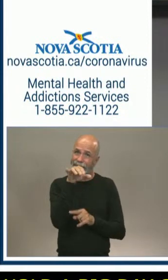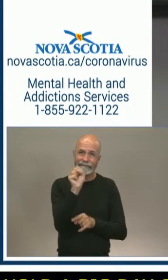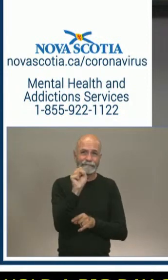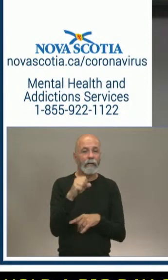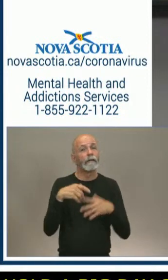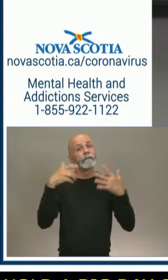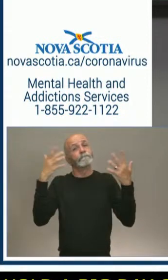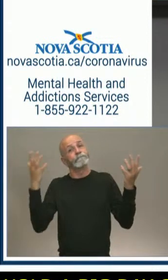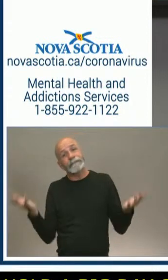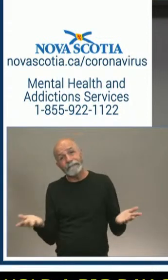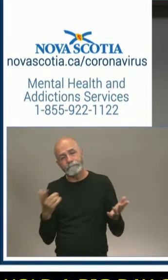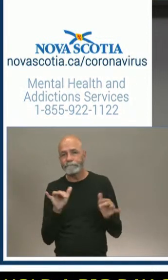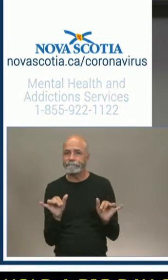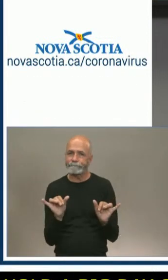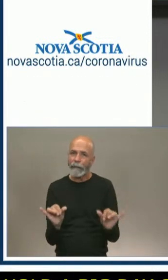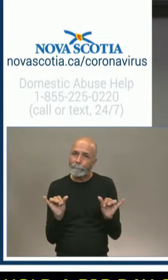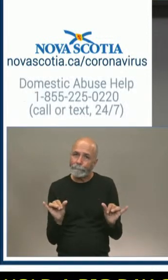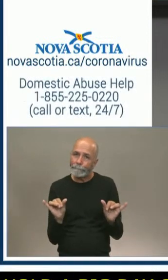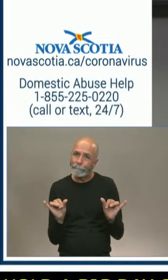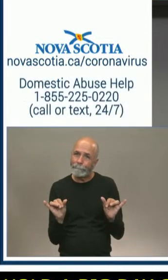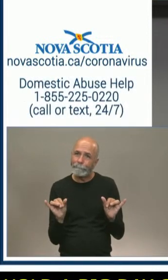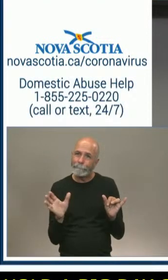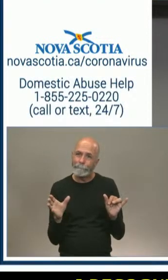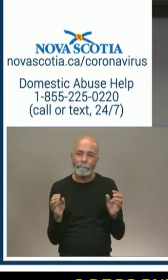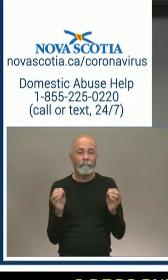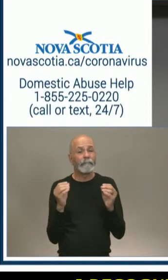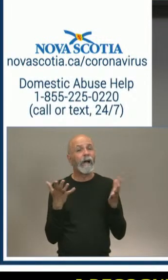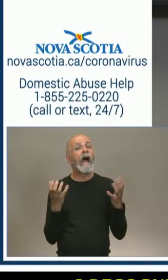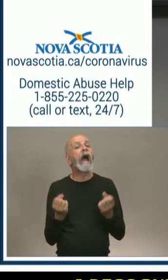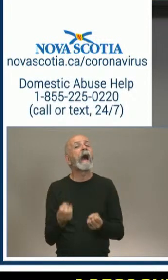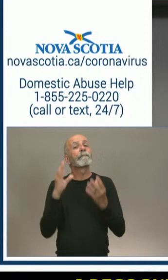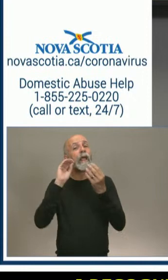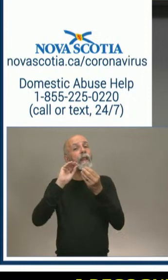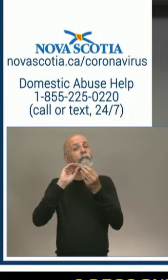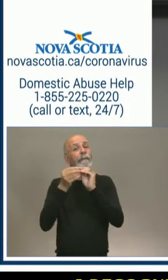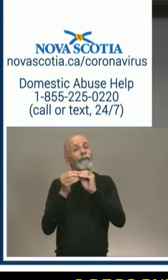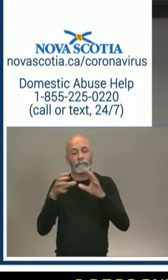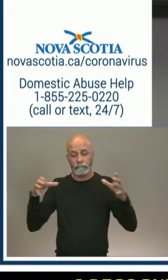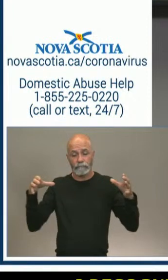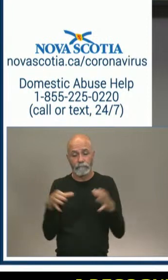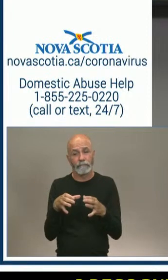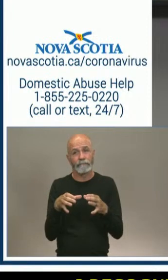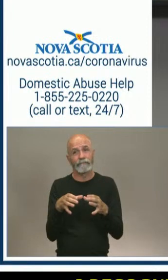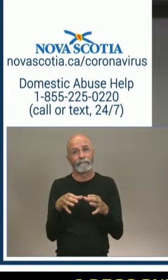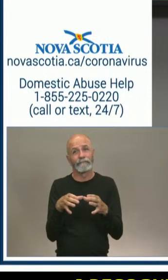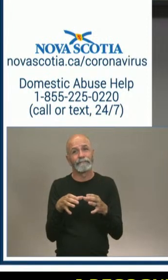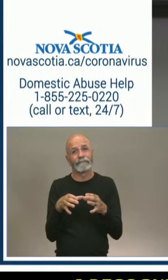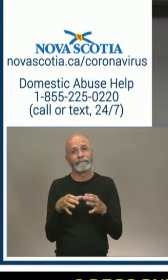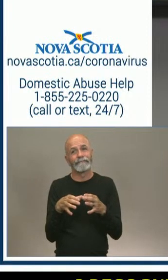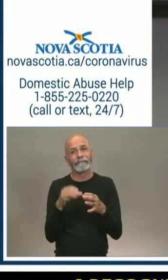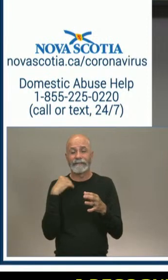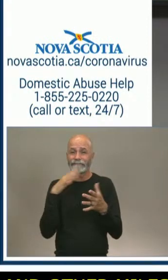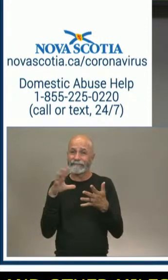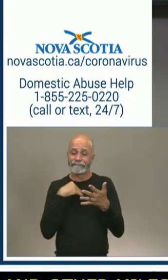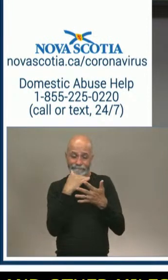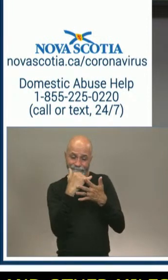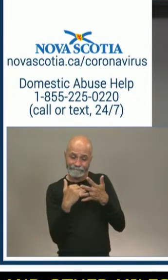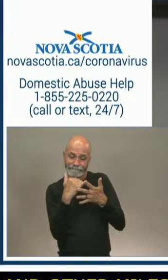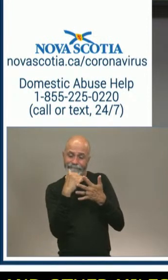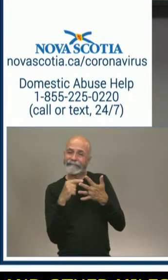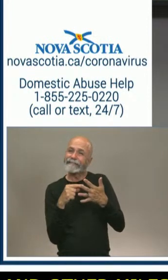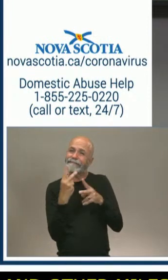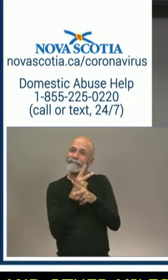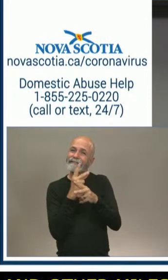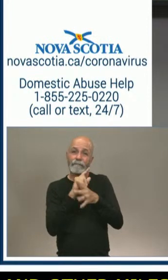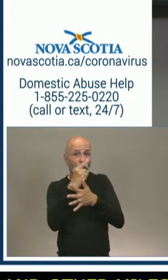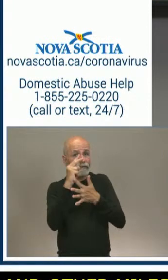follow the gathering limits that are allowed through our different phases. So we are having